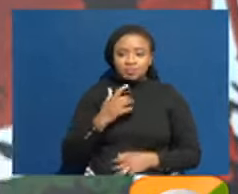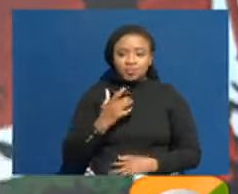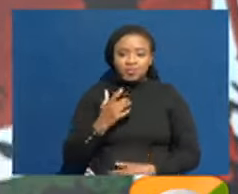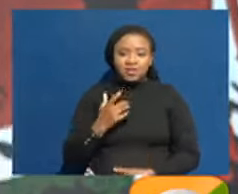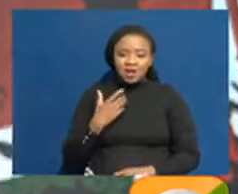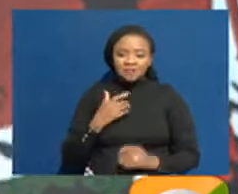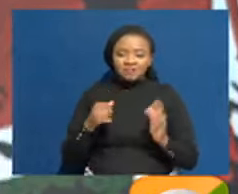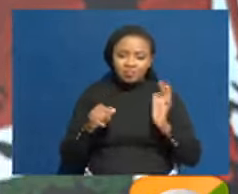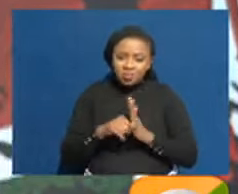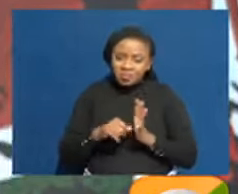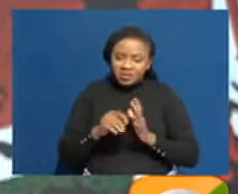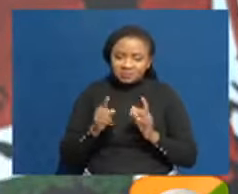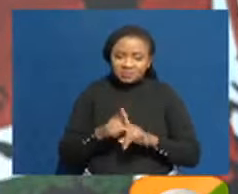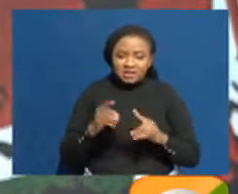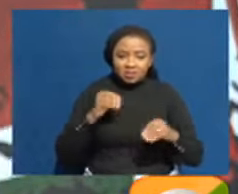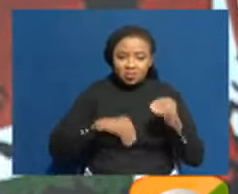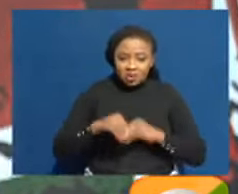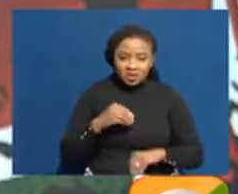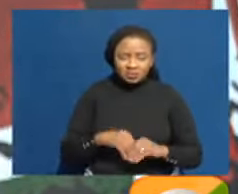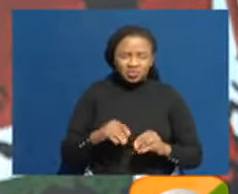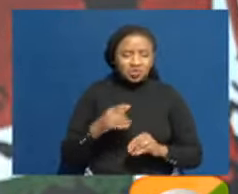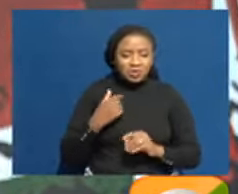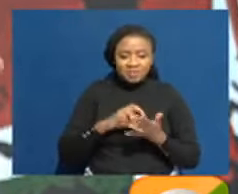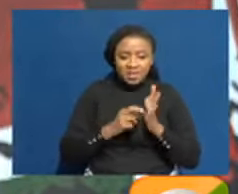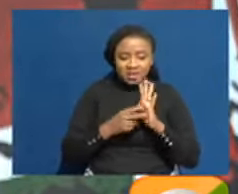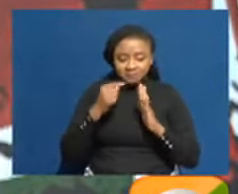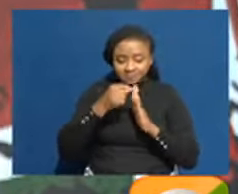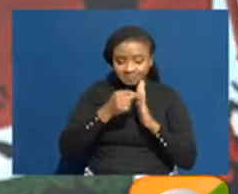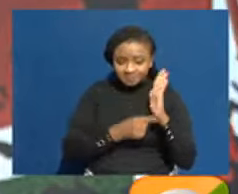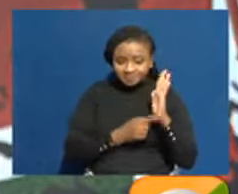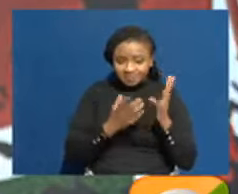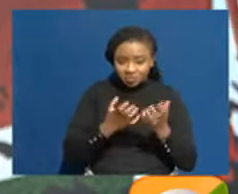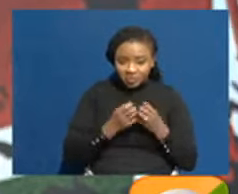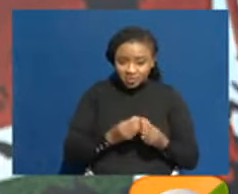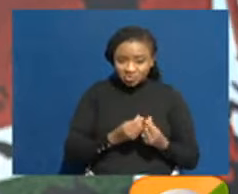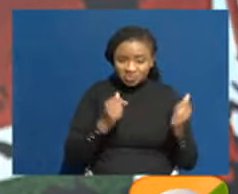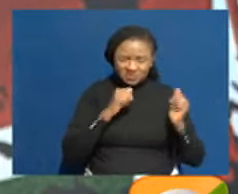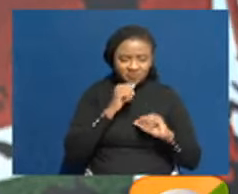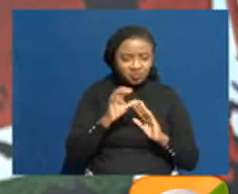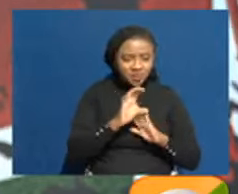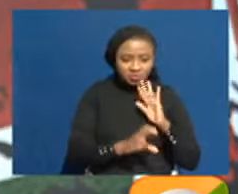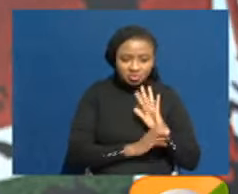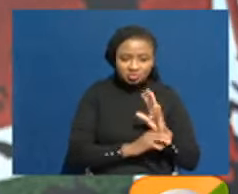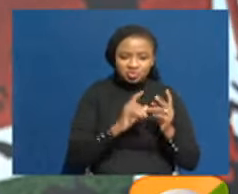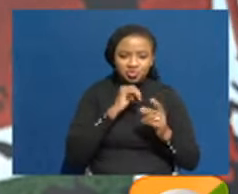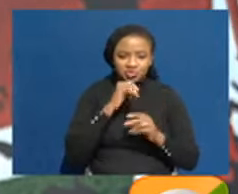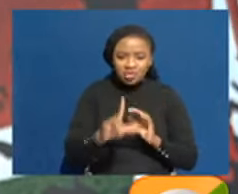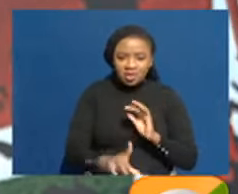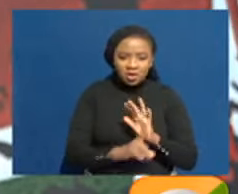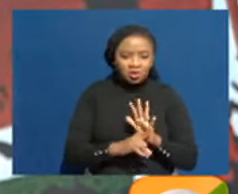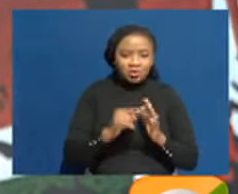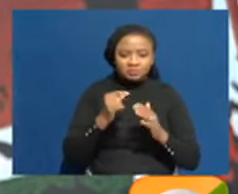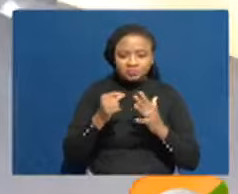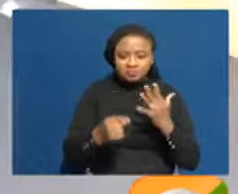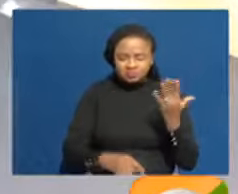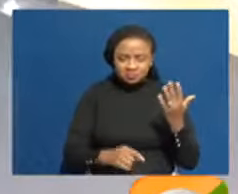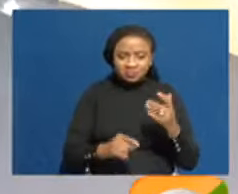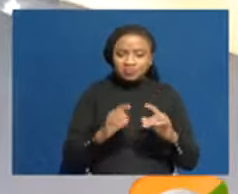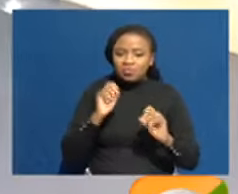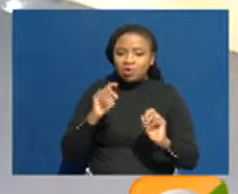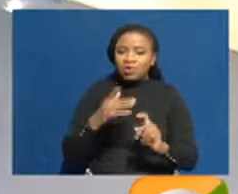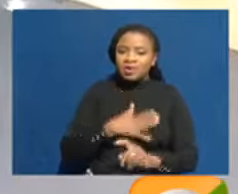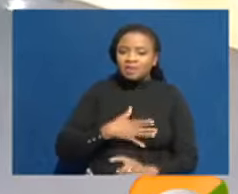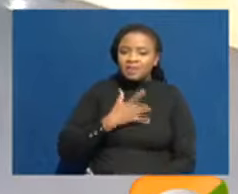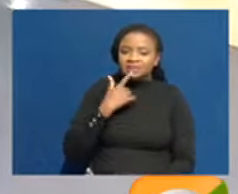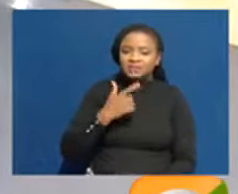So those are the things to deal with, not the constitution or the law or the letter of the law, so to speak, in my opinion. Yeah. Yeah. So, senior counsel, let's talk